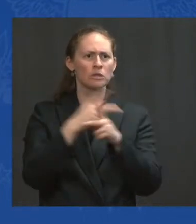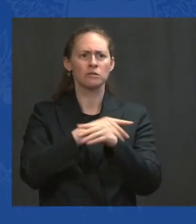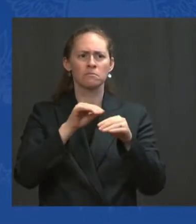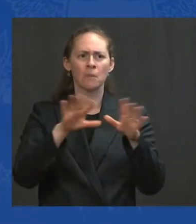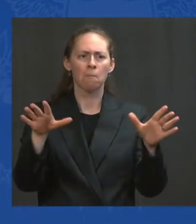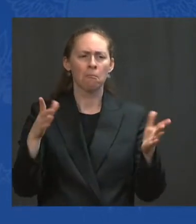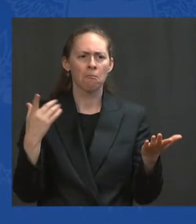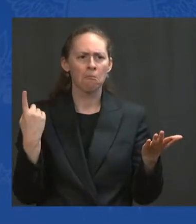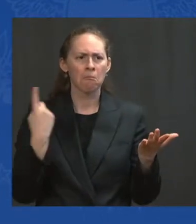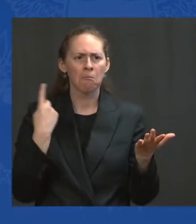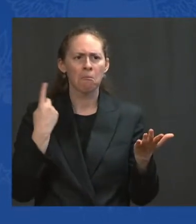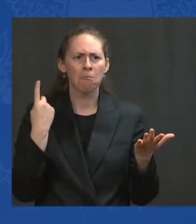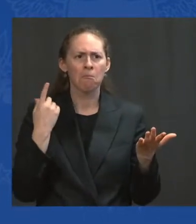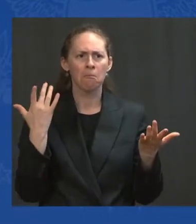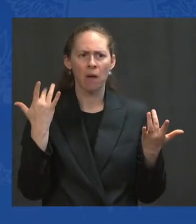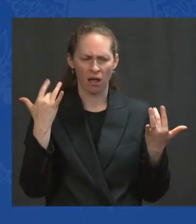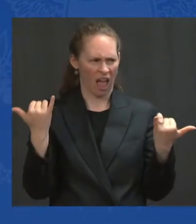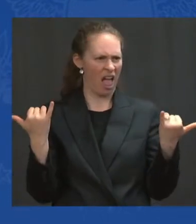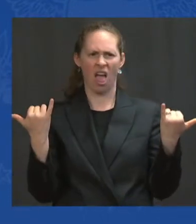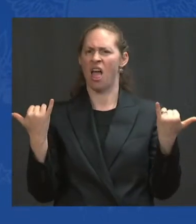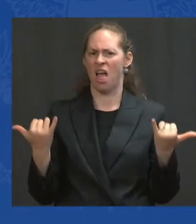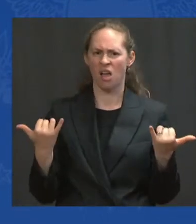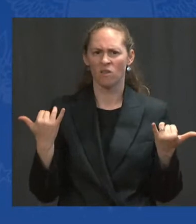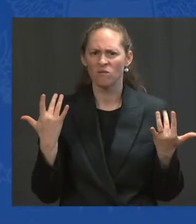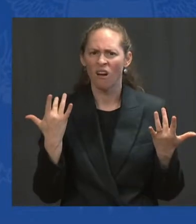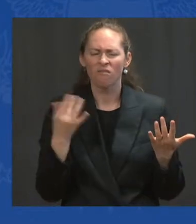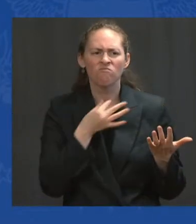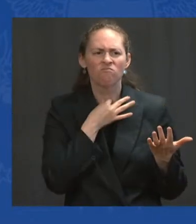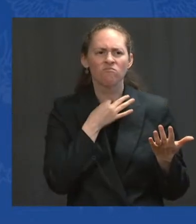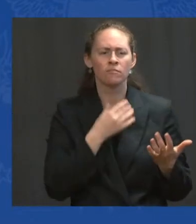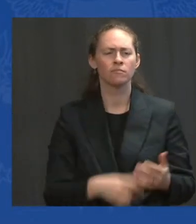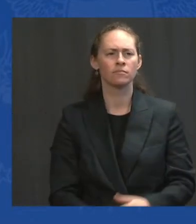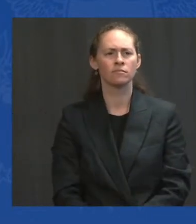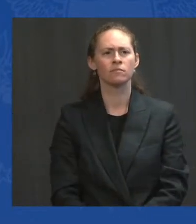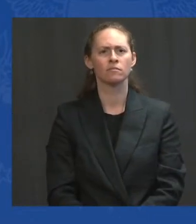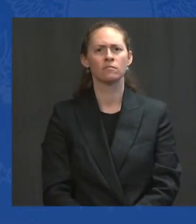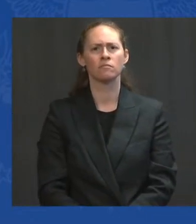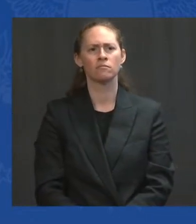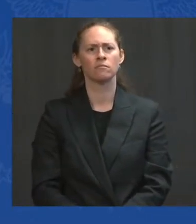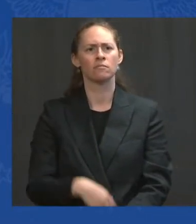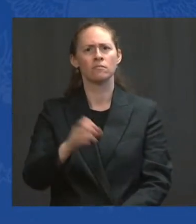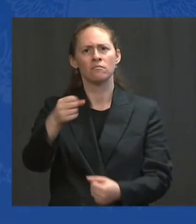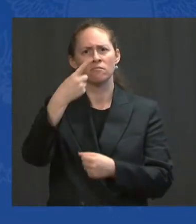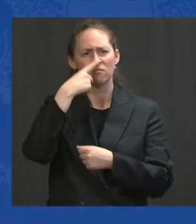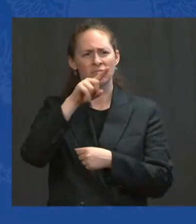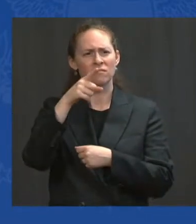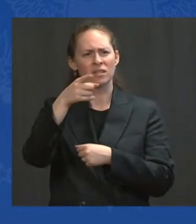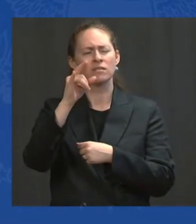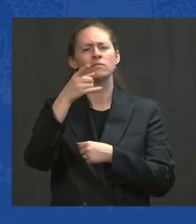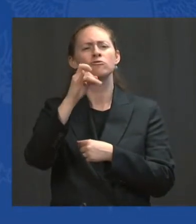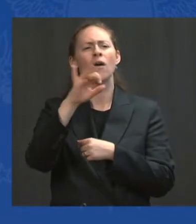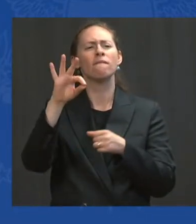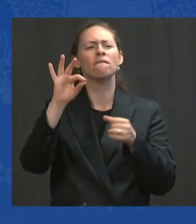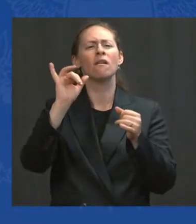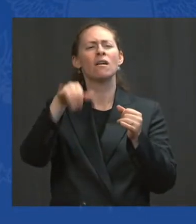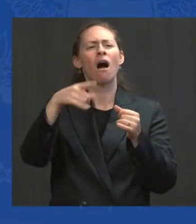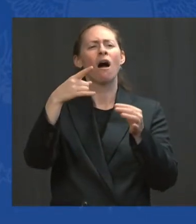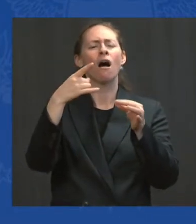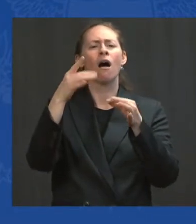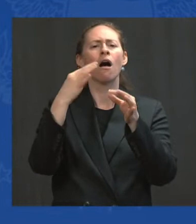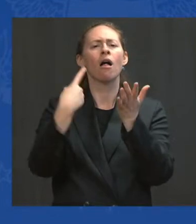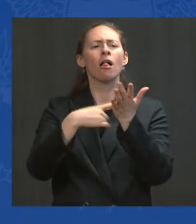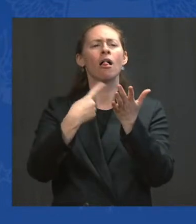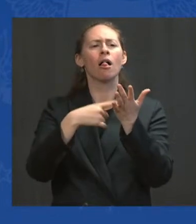Jeff, can you speak a little bit to the question about when borders would reopen and how you will make that determination on travelers from